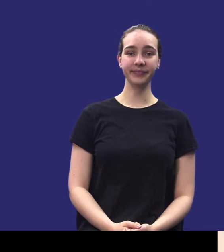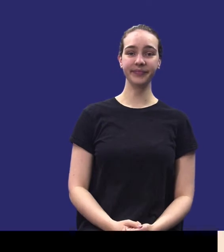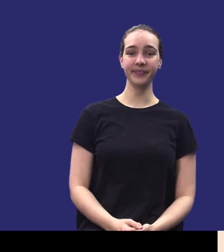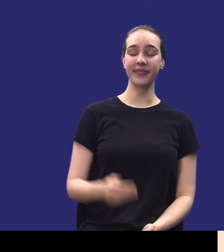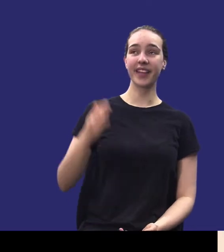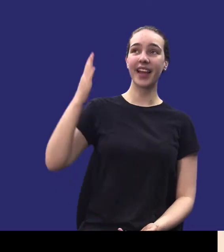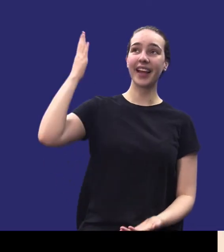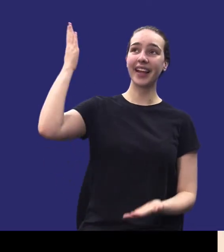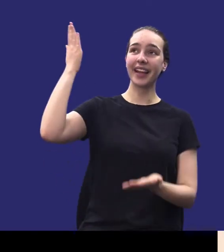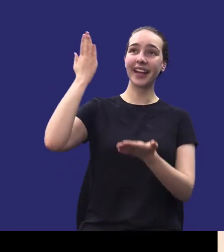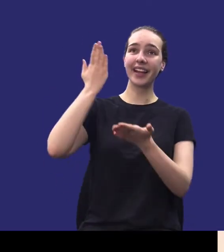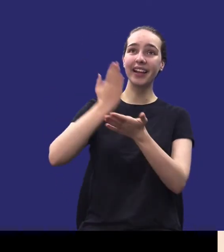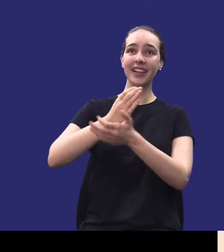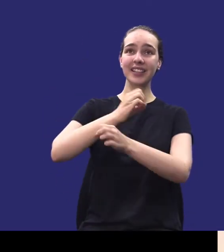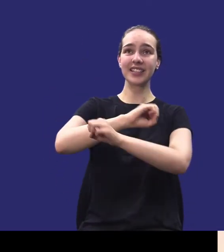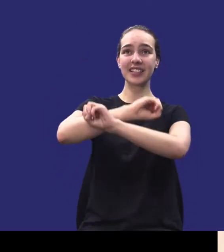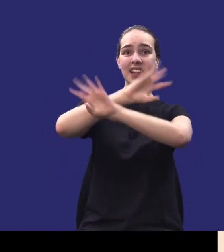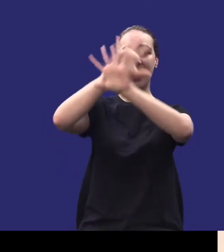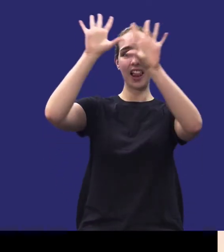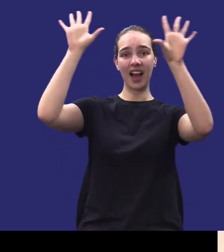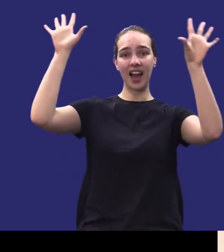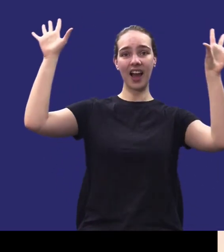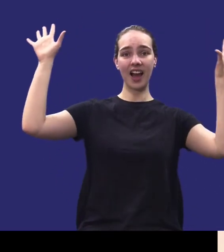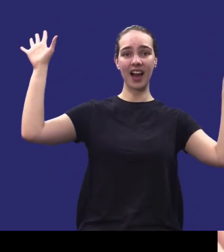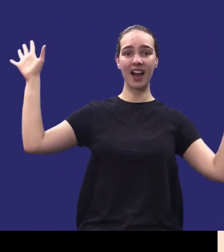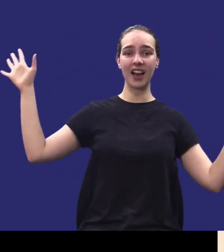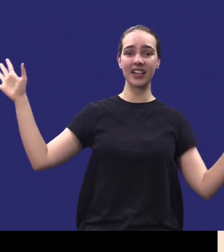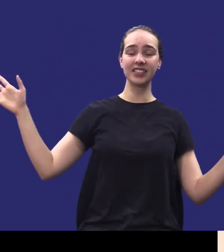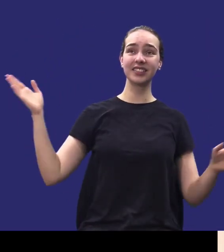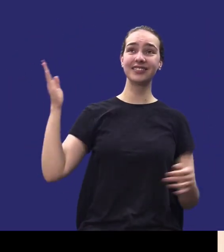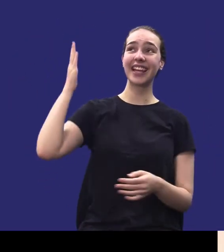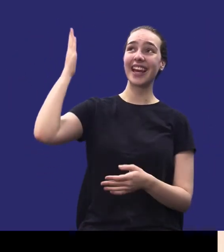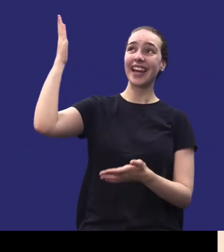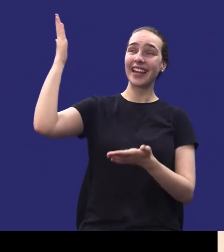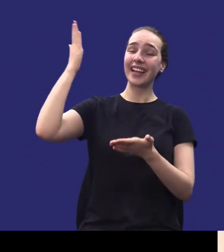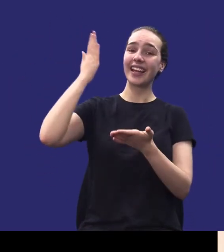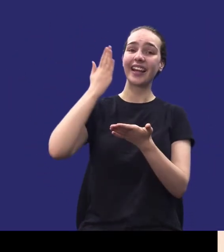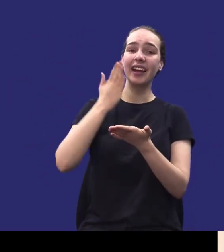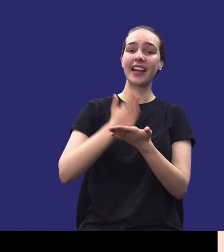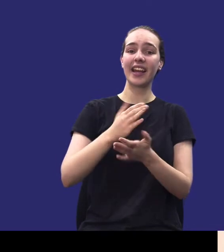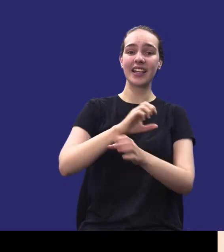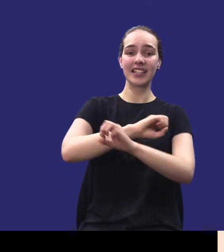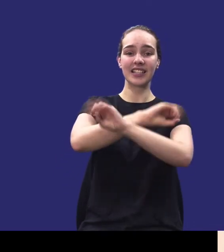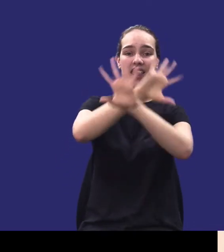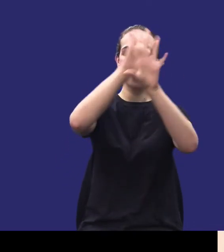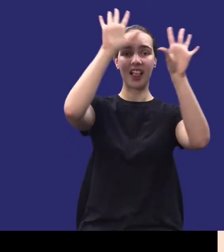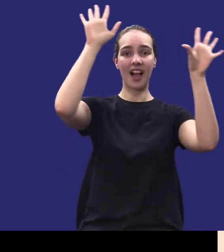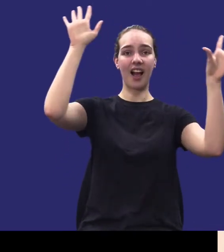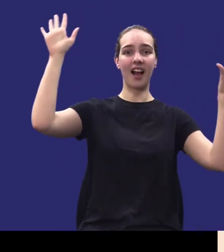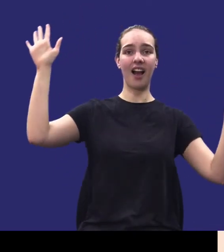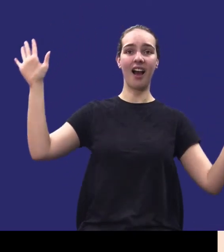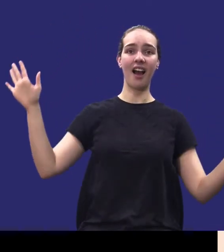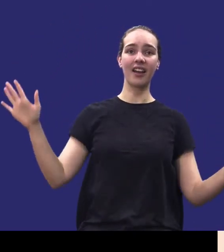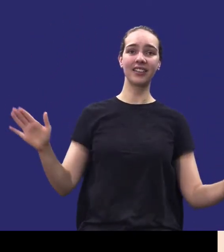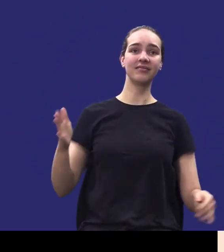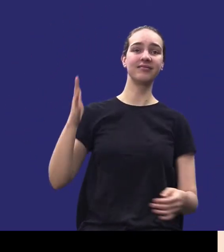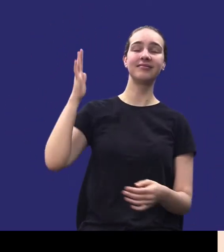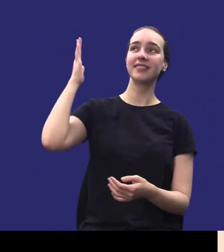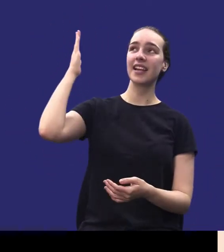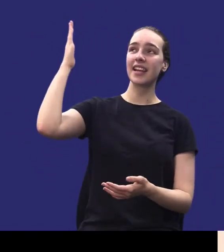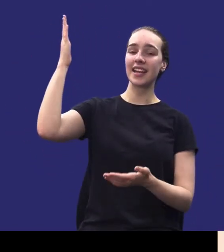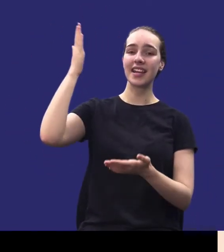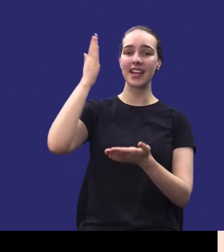light. He is the light. He is the